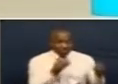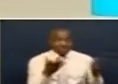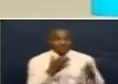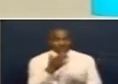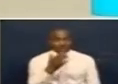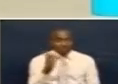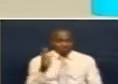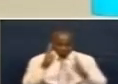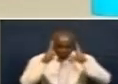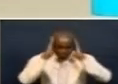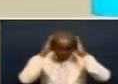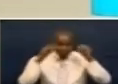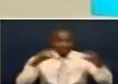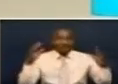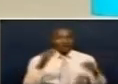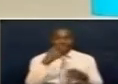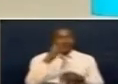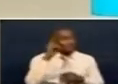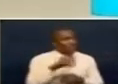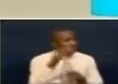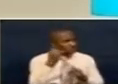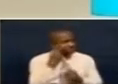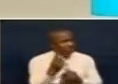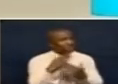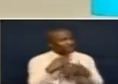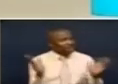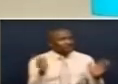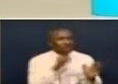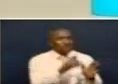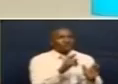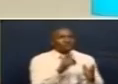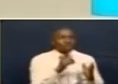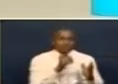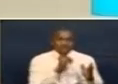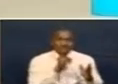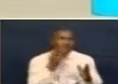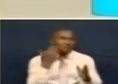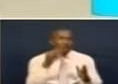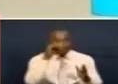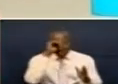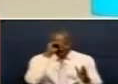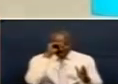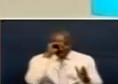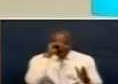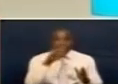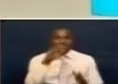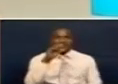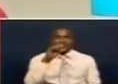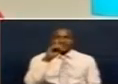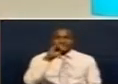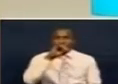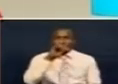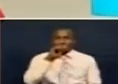Namwamba, you've been very categorical that ODM should expect to see nothing, and you have been quoted as saying the governor Sospeter Ojamong must